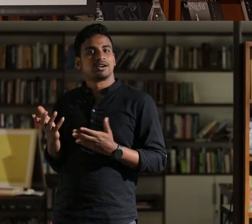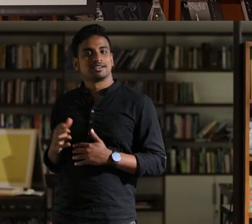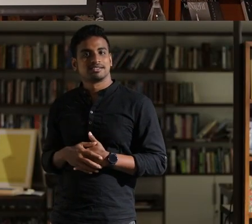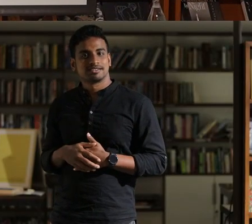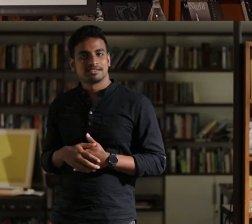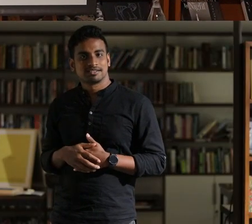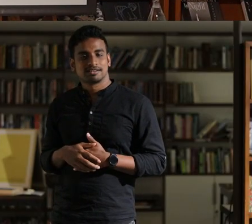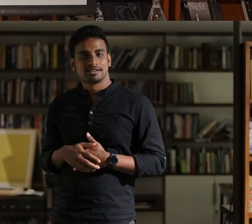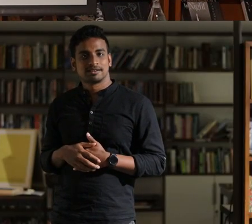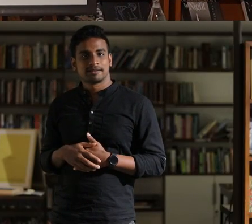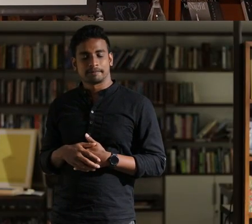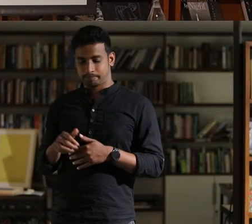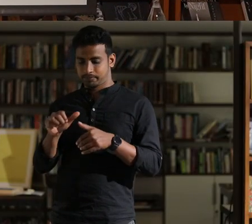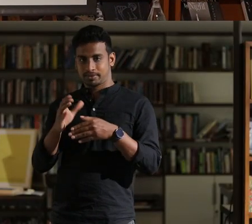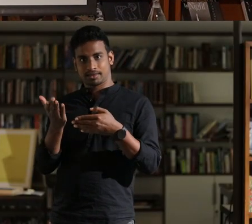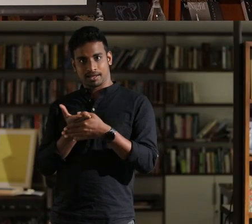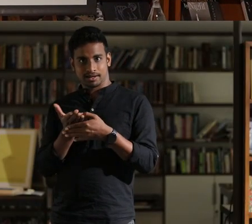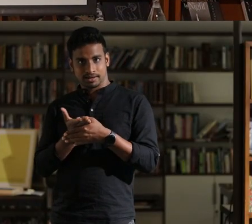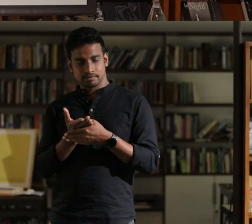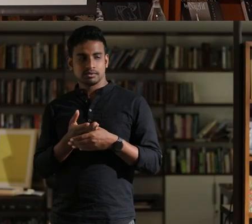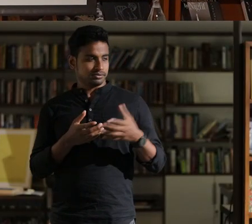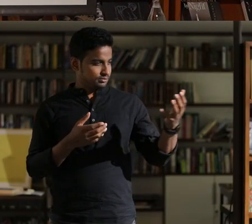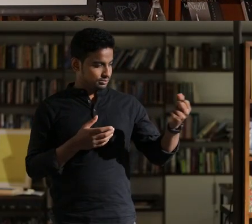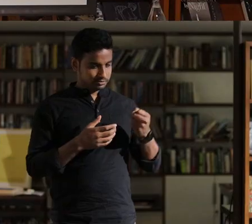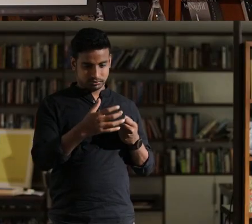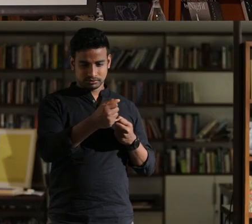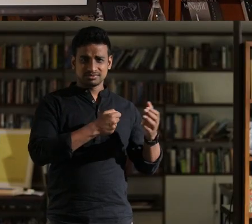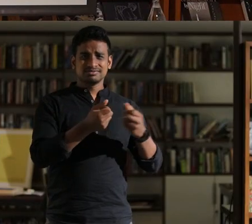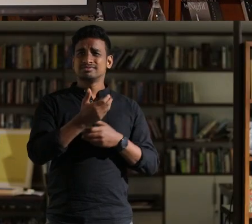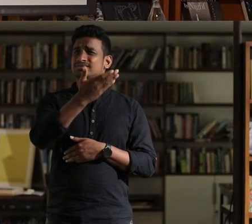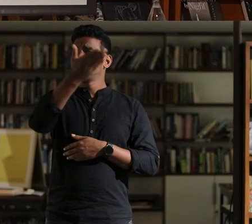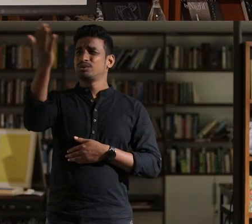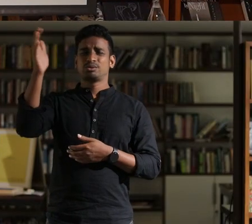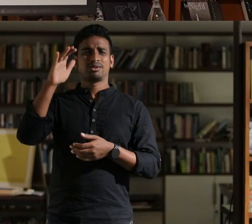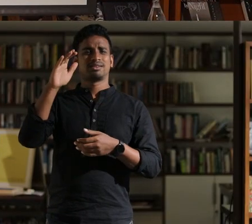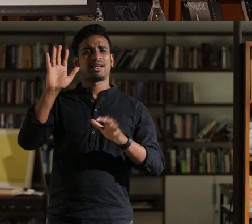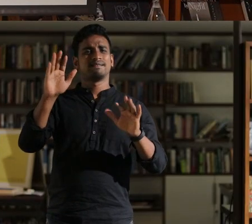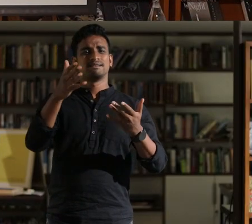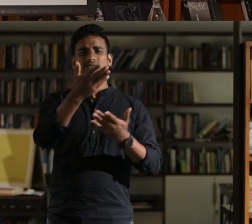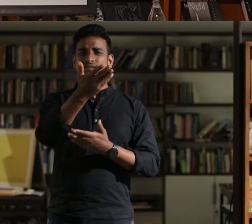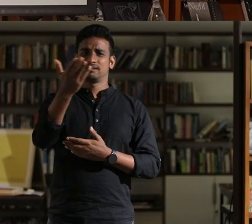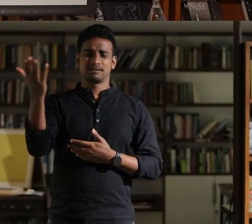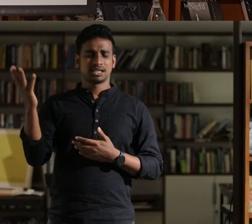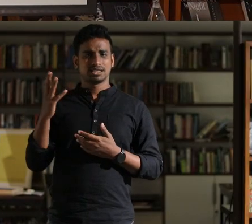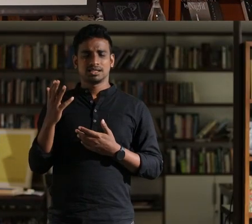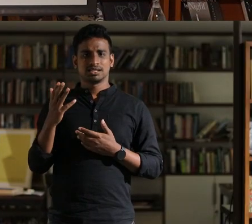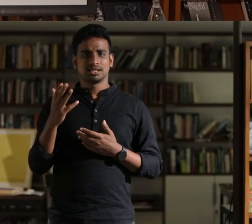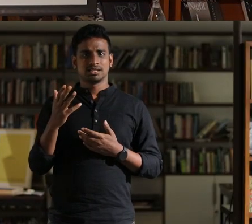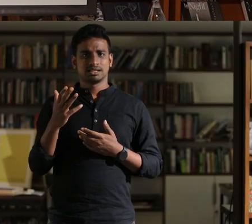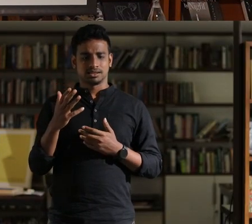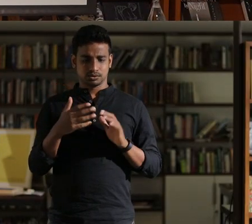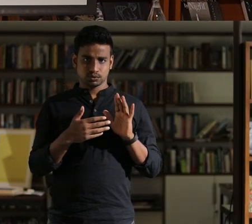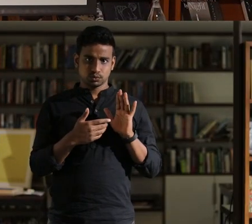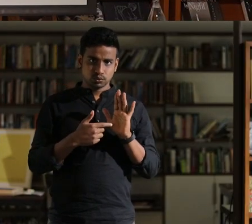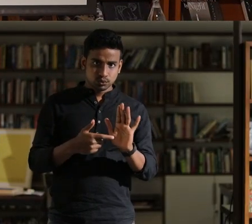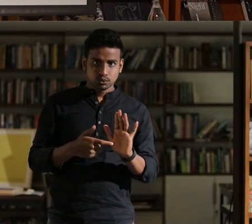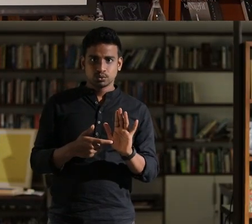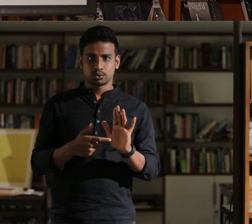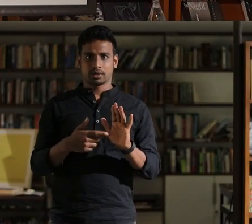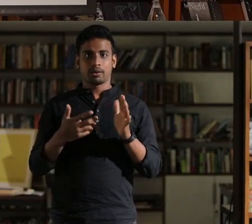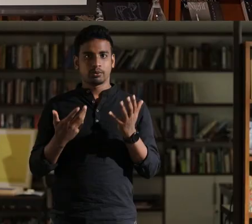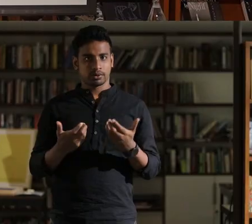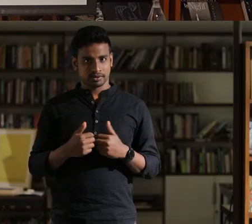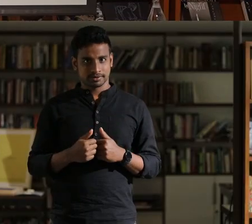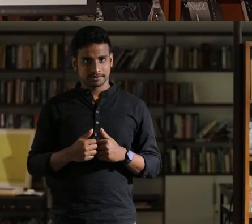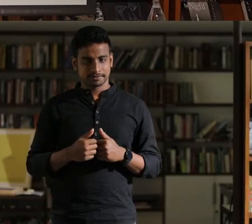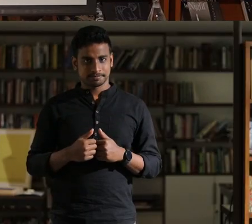Archival content can be created, already exists in many places. How do you introduce it in? So one of the